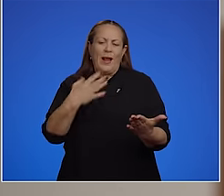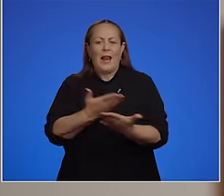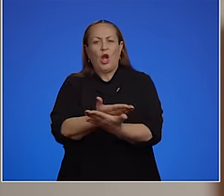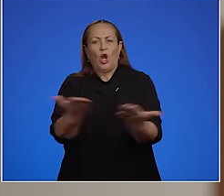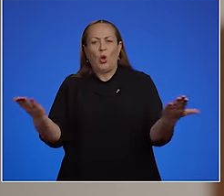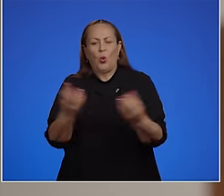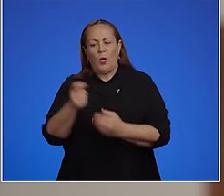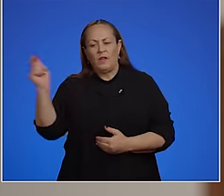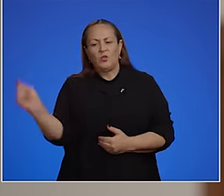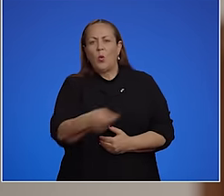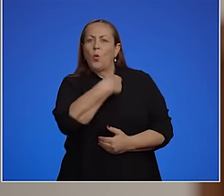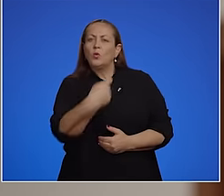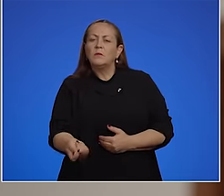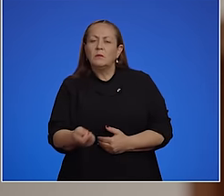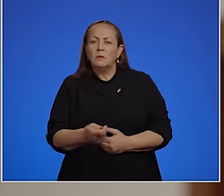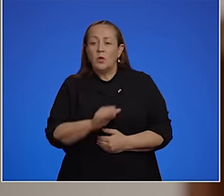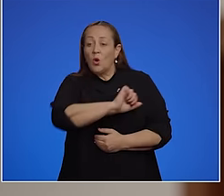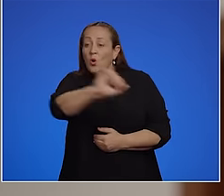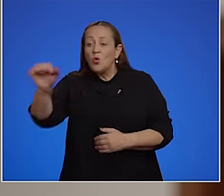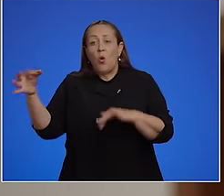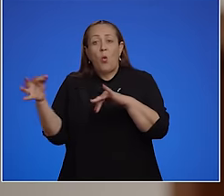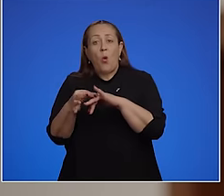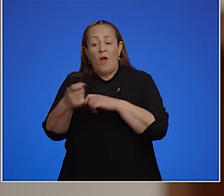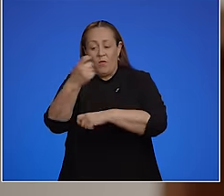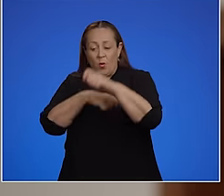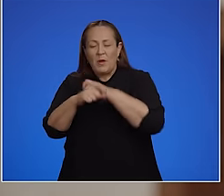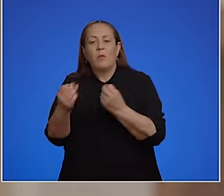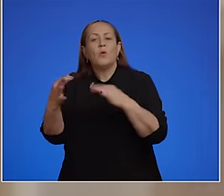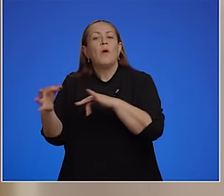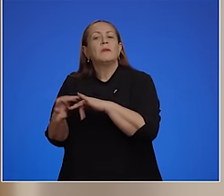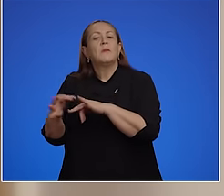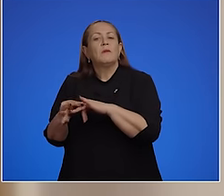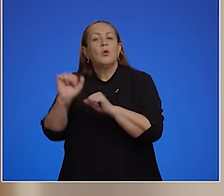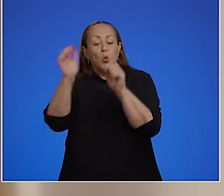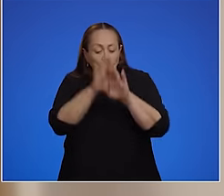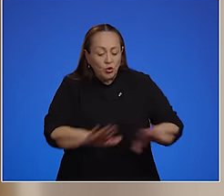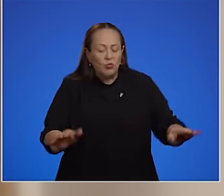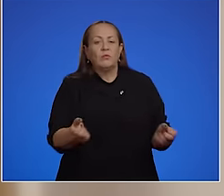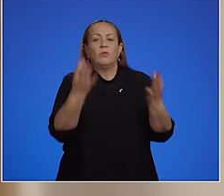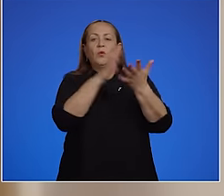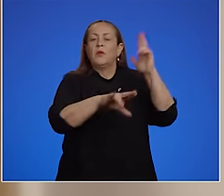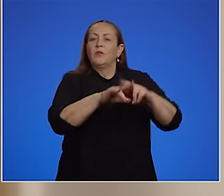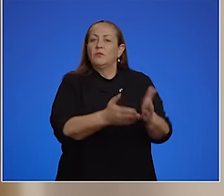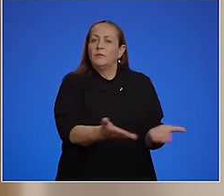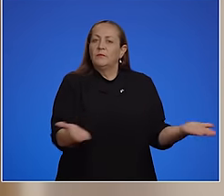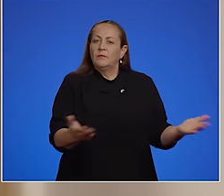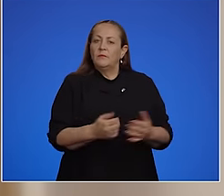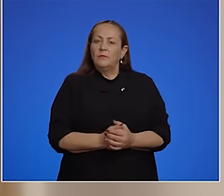you with the sword. Your own wives will be widows, your own children